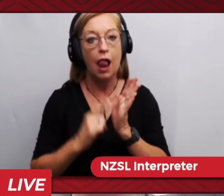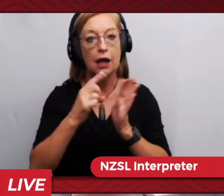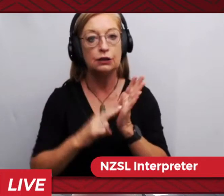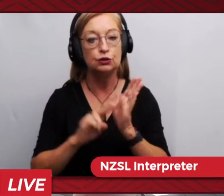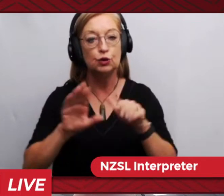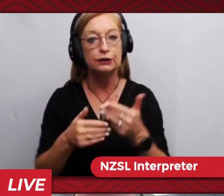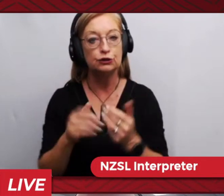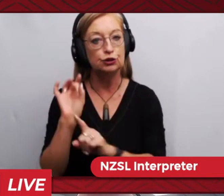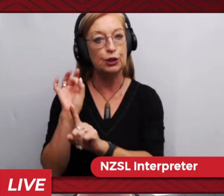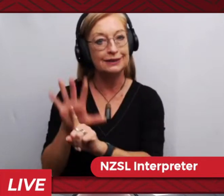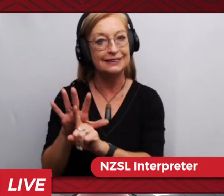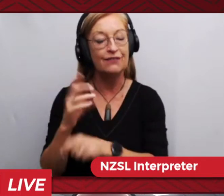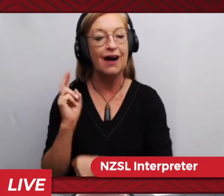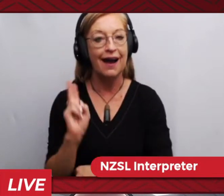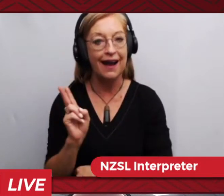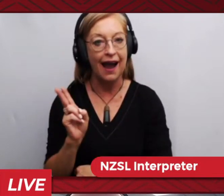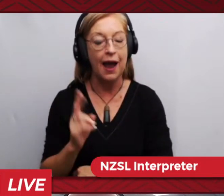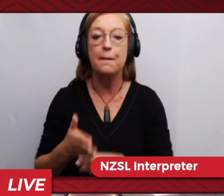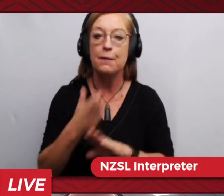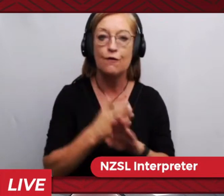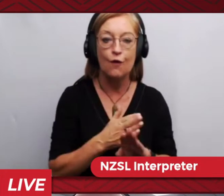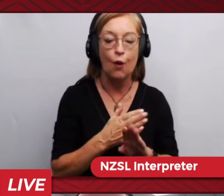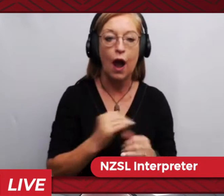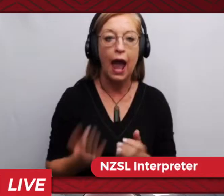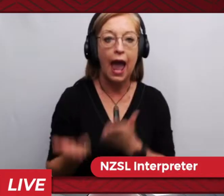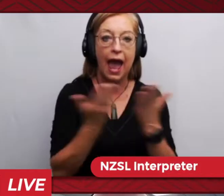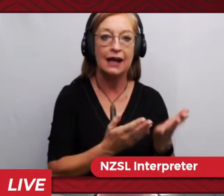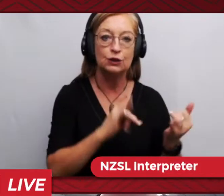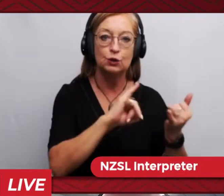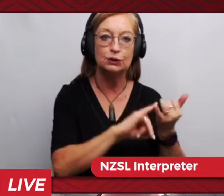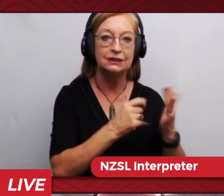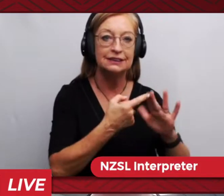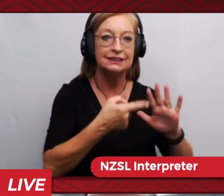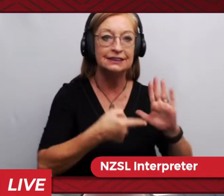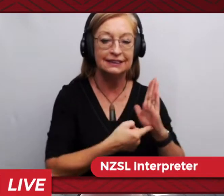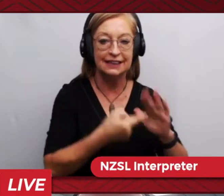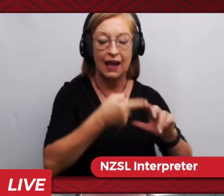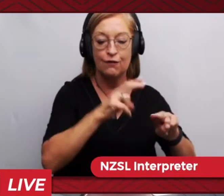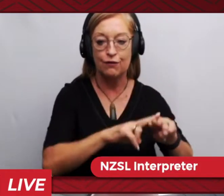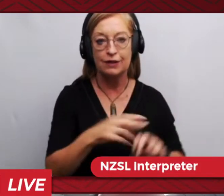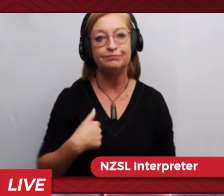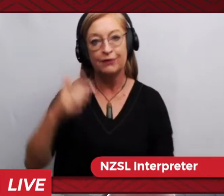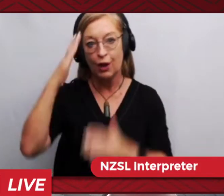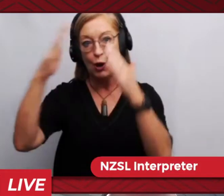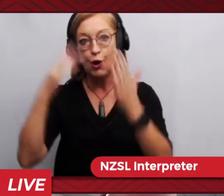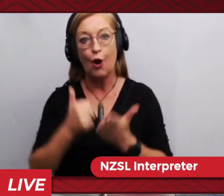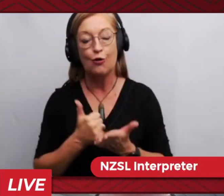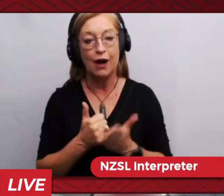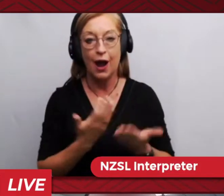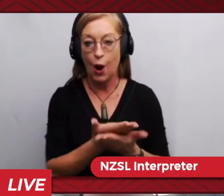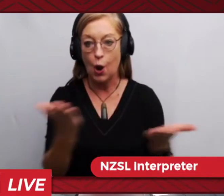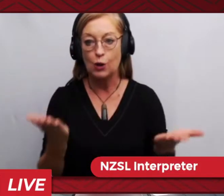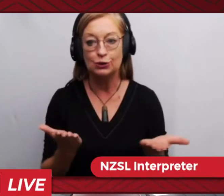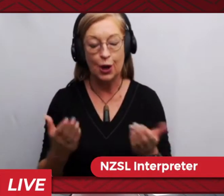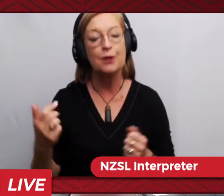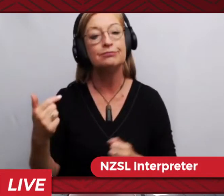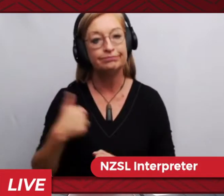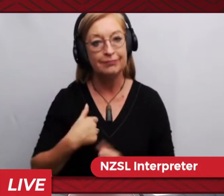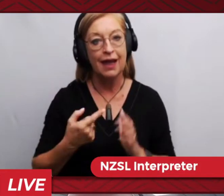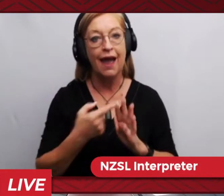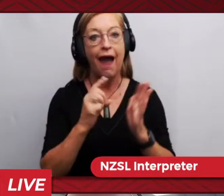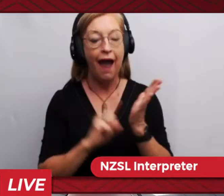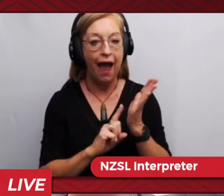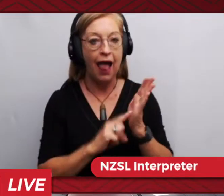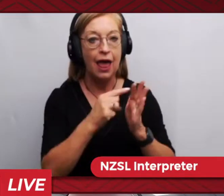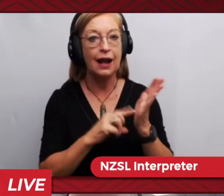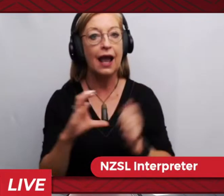in with Steph. Kia ora. Kia ora koutou. I'm Ellen Campbell. I'm the Chief Operating Officer here at